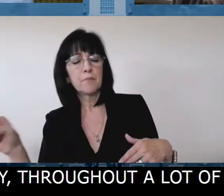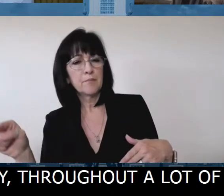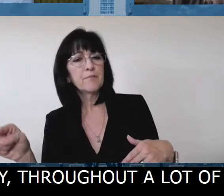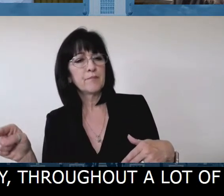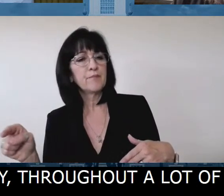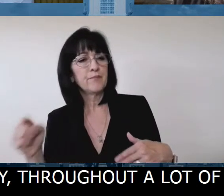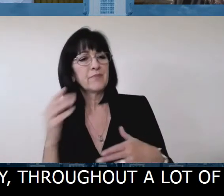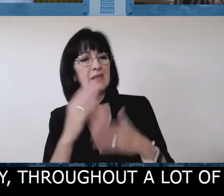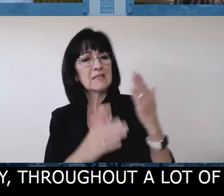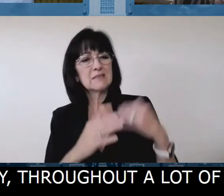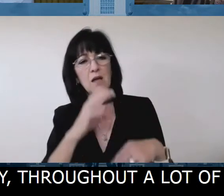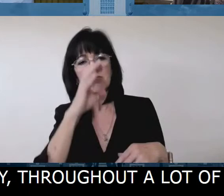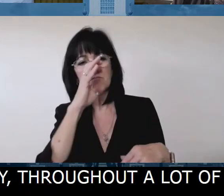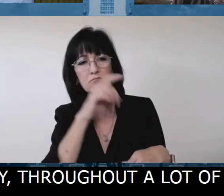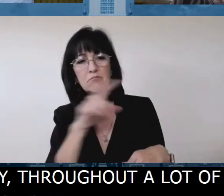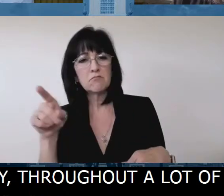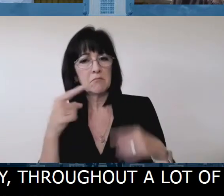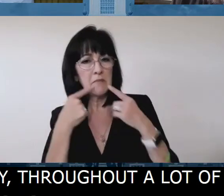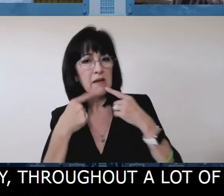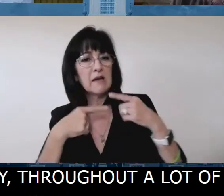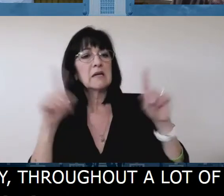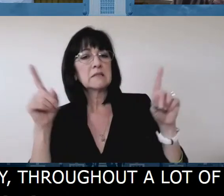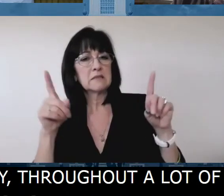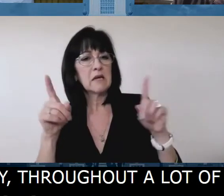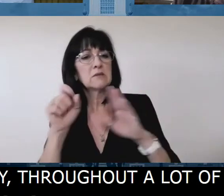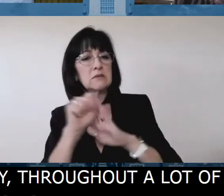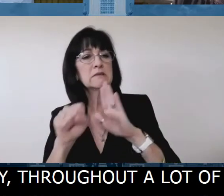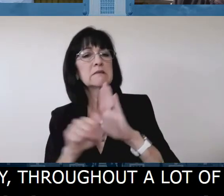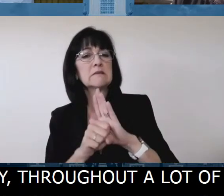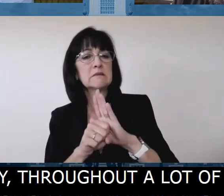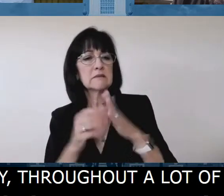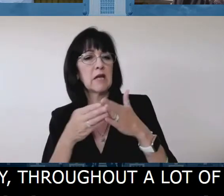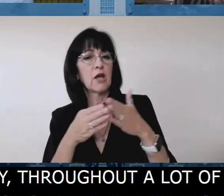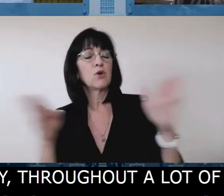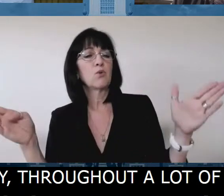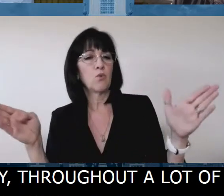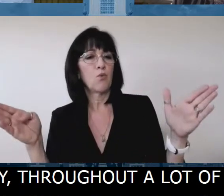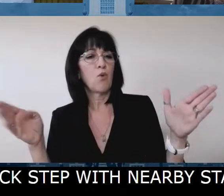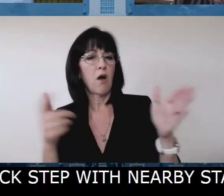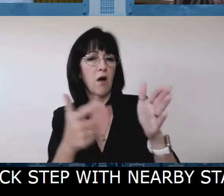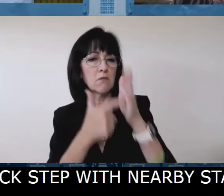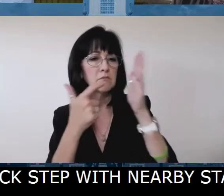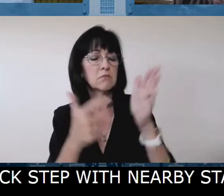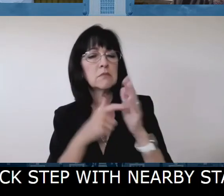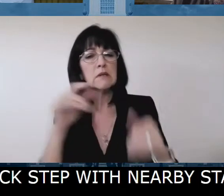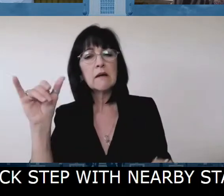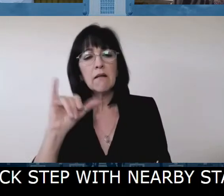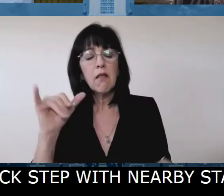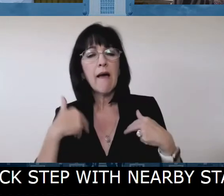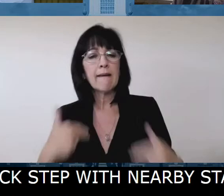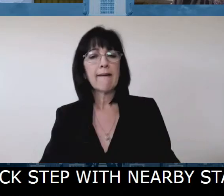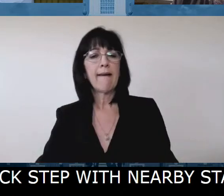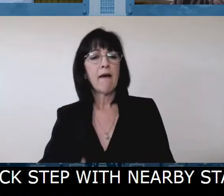those jurisdictions nearby have announced statewide mandates when it comes to state workers, healthcare employees being mandated to